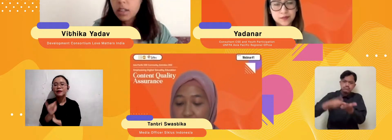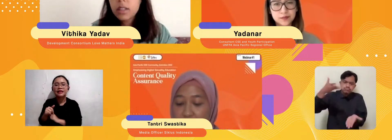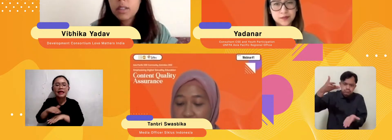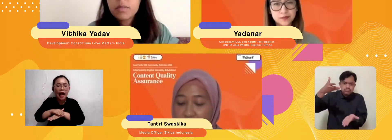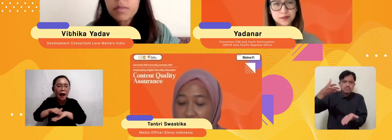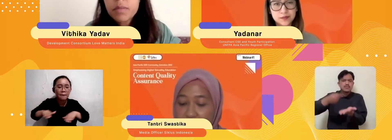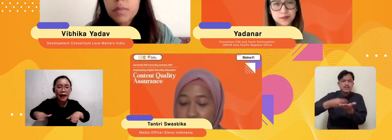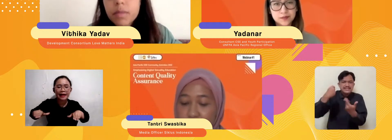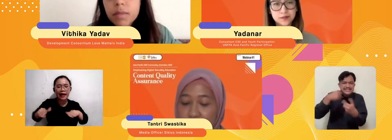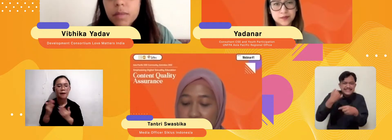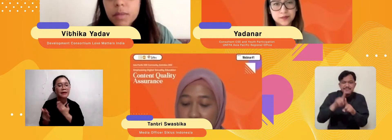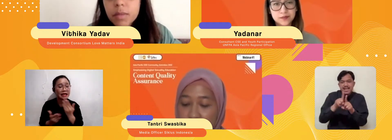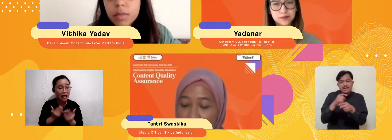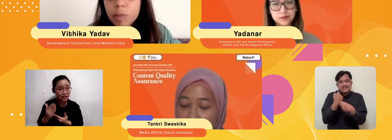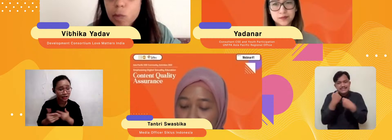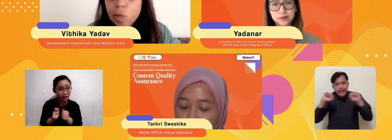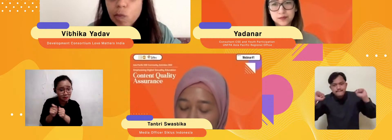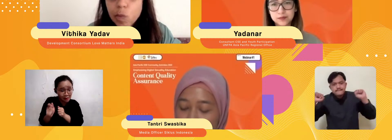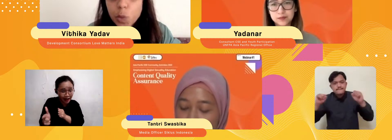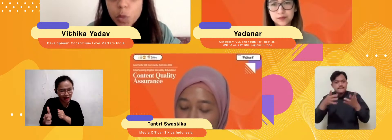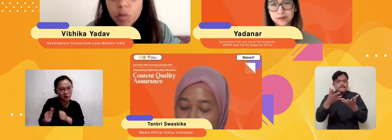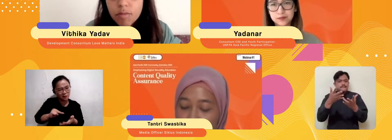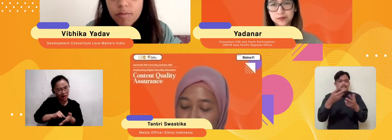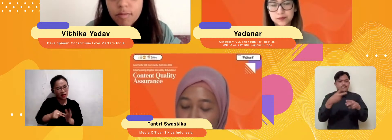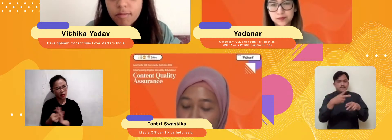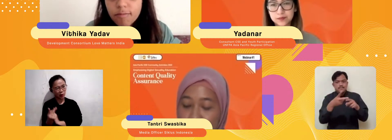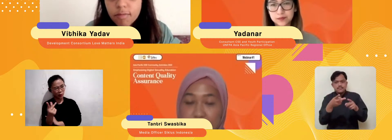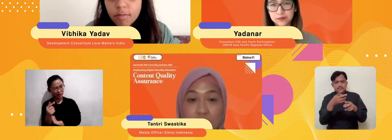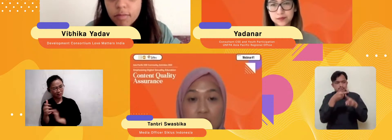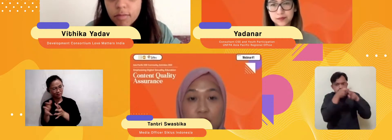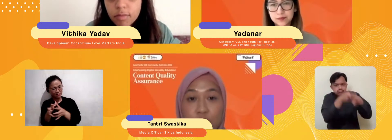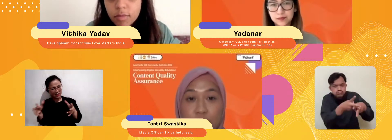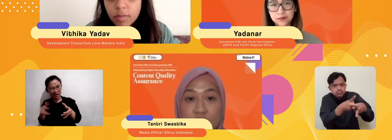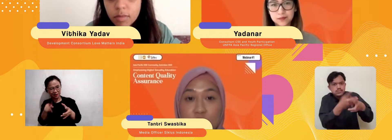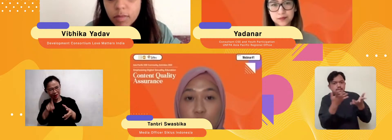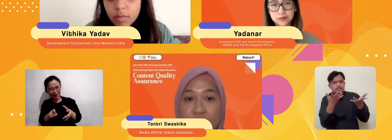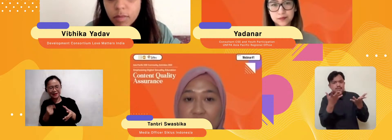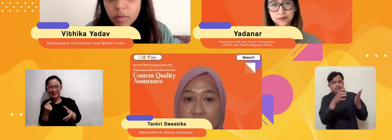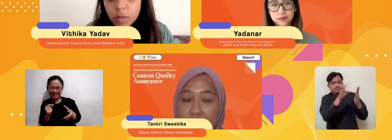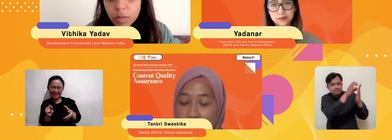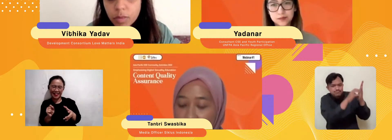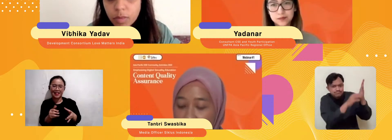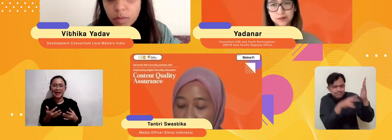platform. And the issue comes from the